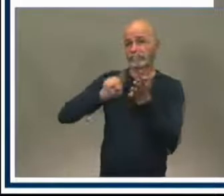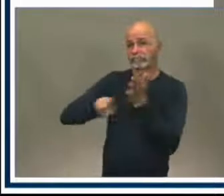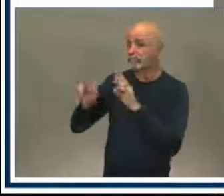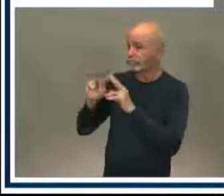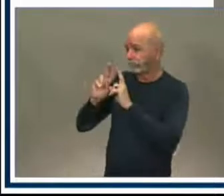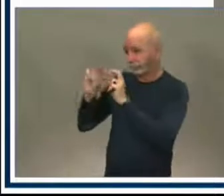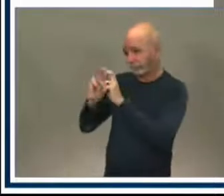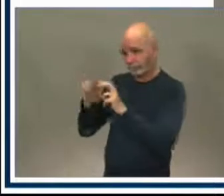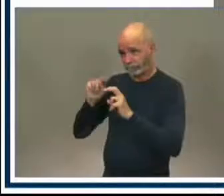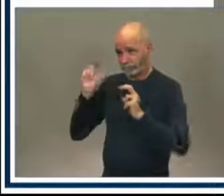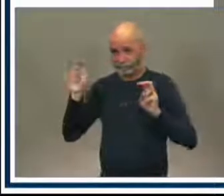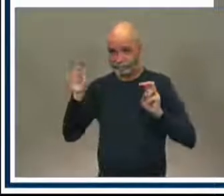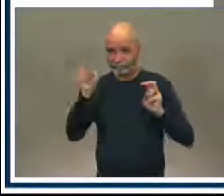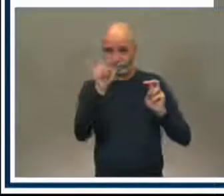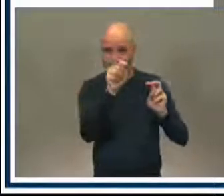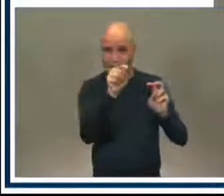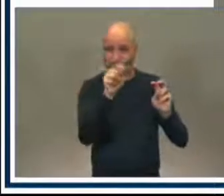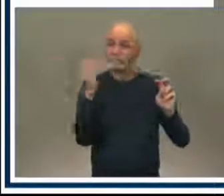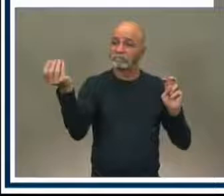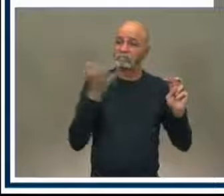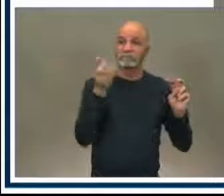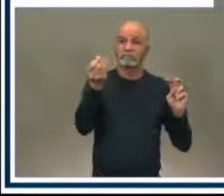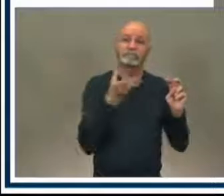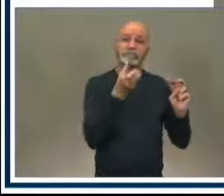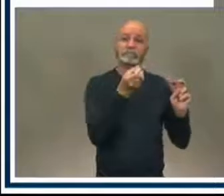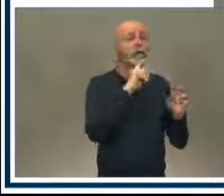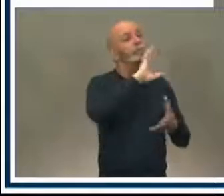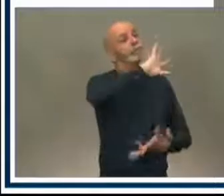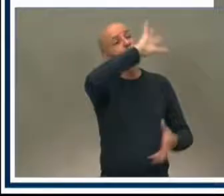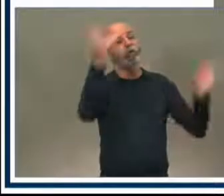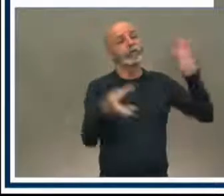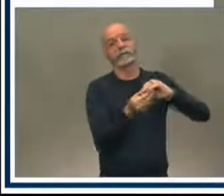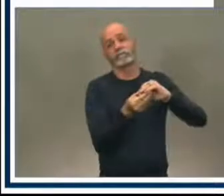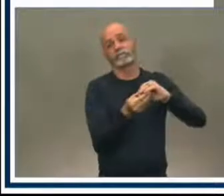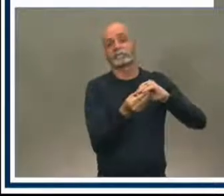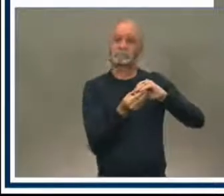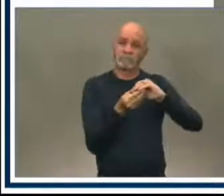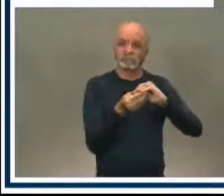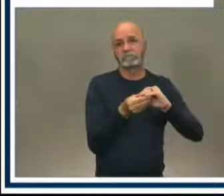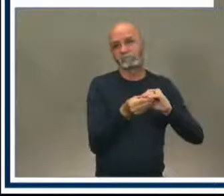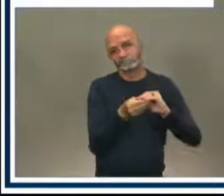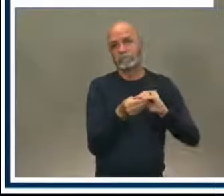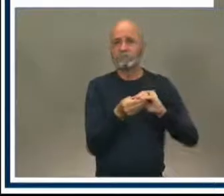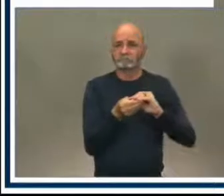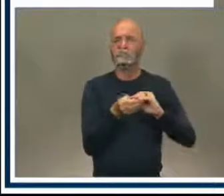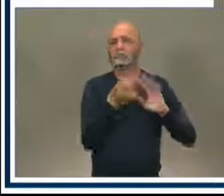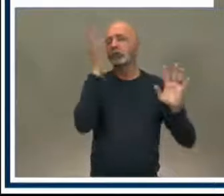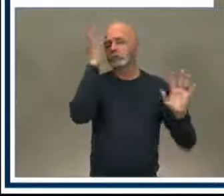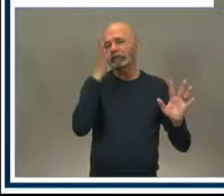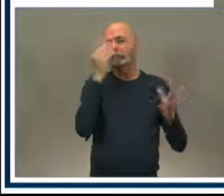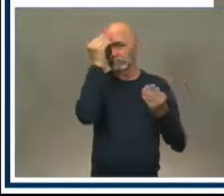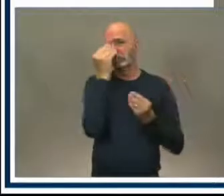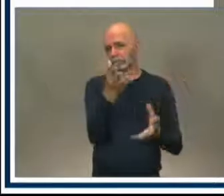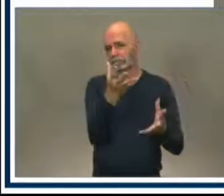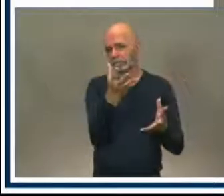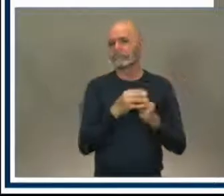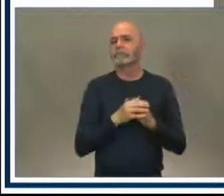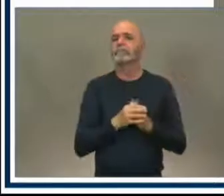them preliminary to report us their overall number, but they're already looking at a much more granular level and where they may need to